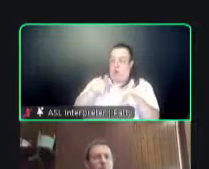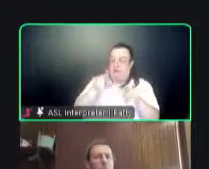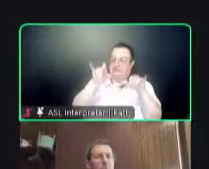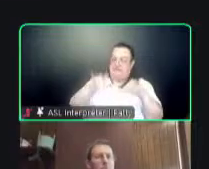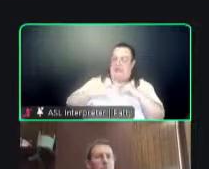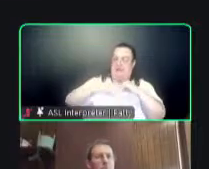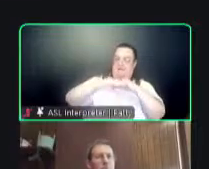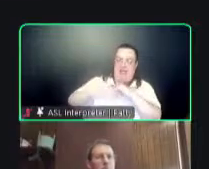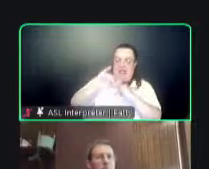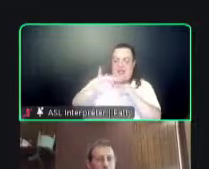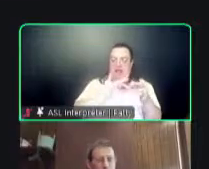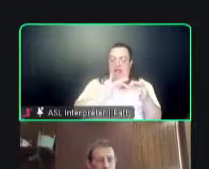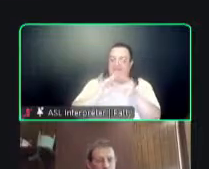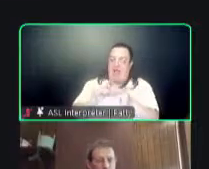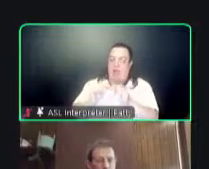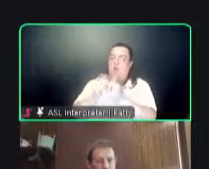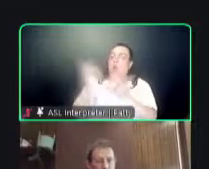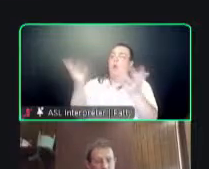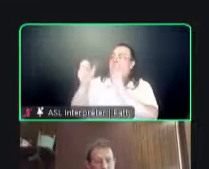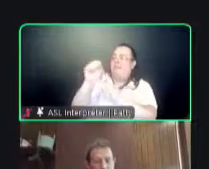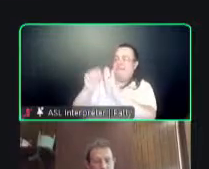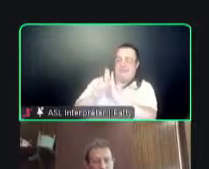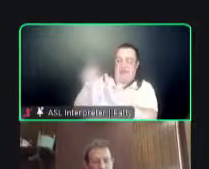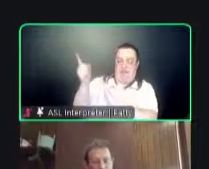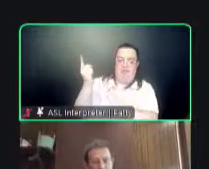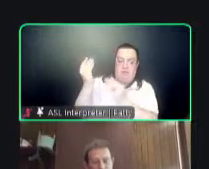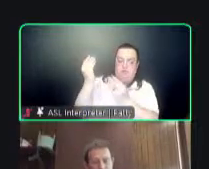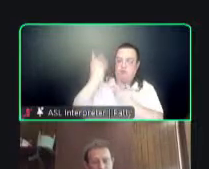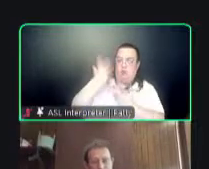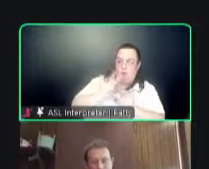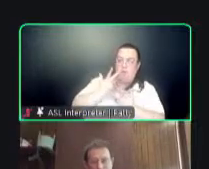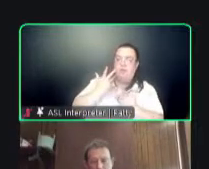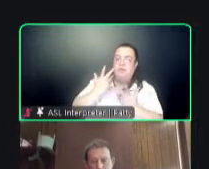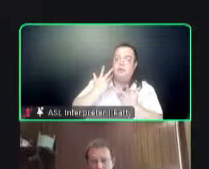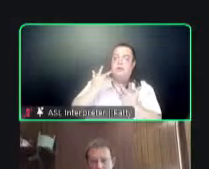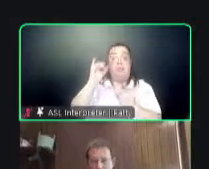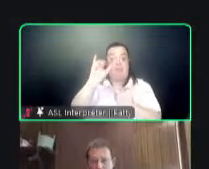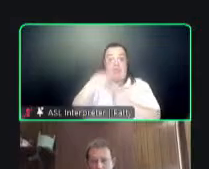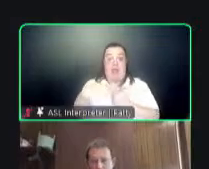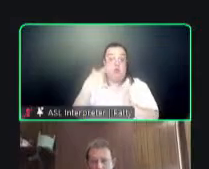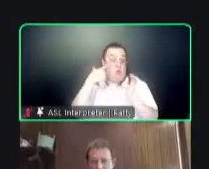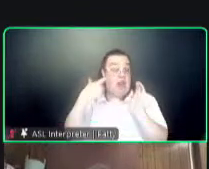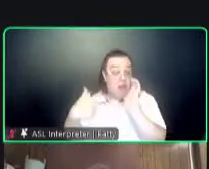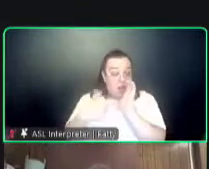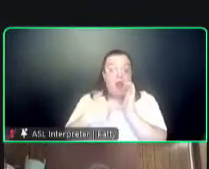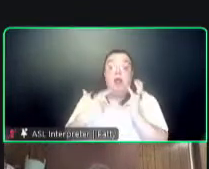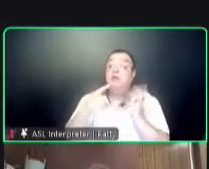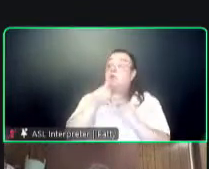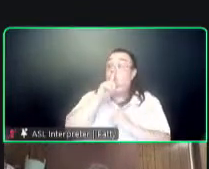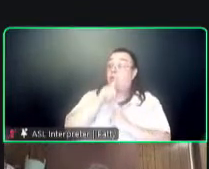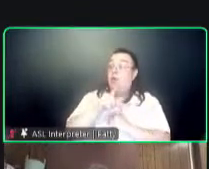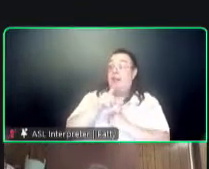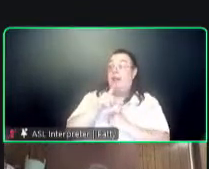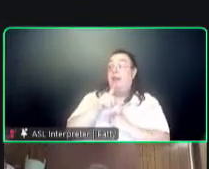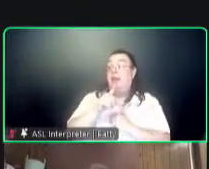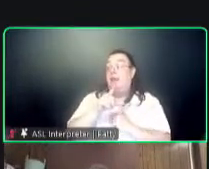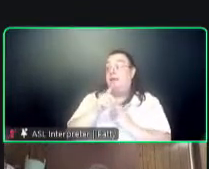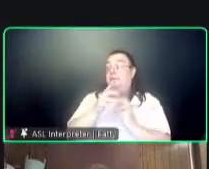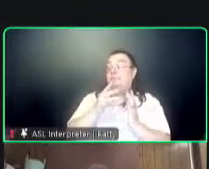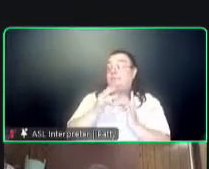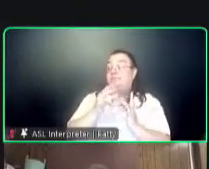what the state told us. And so that's recognized there. And so really